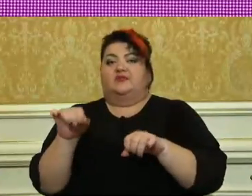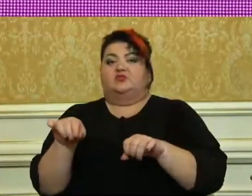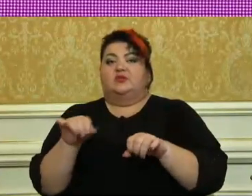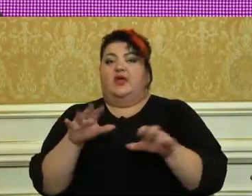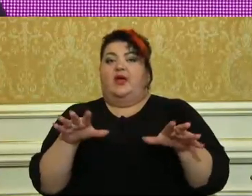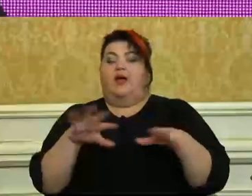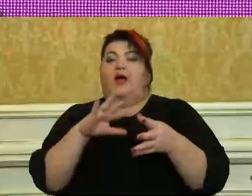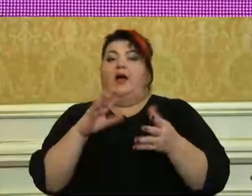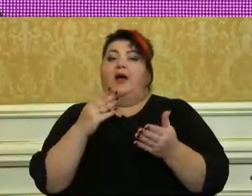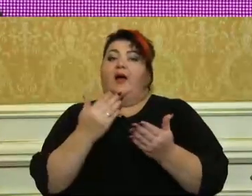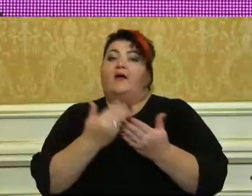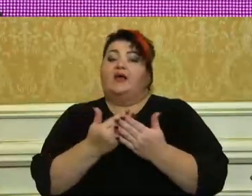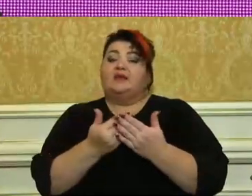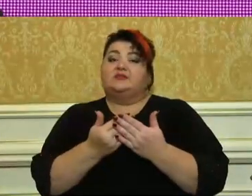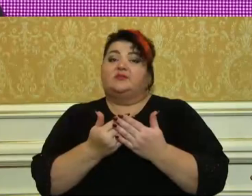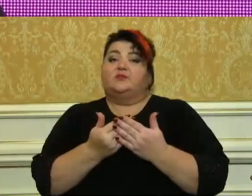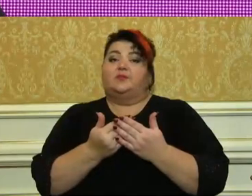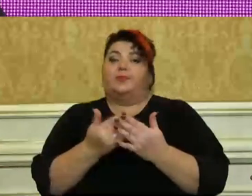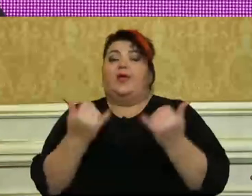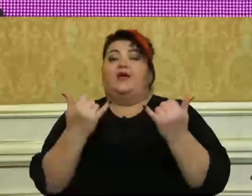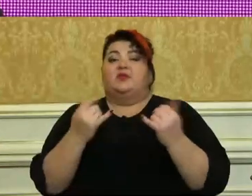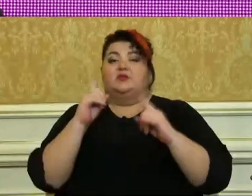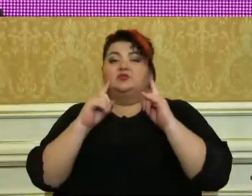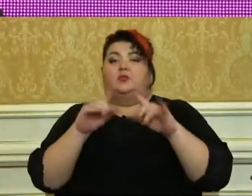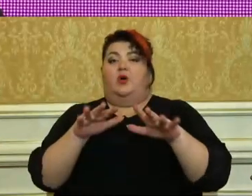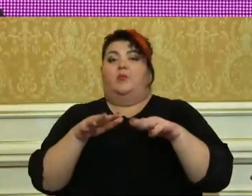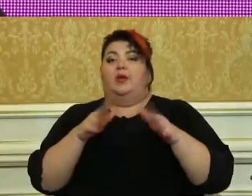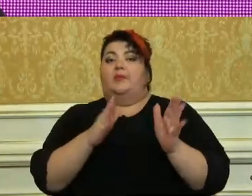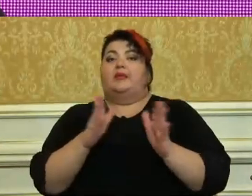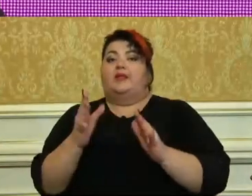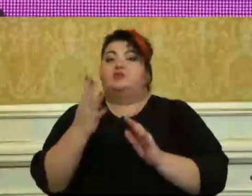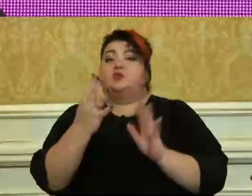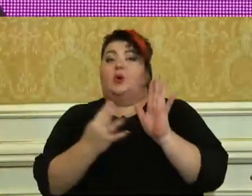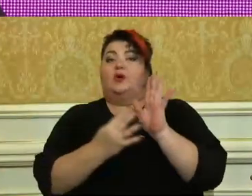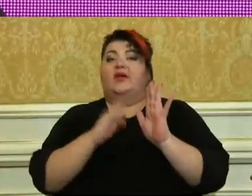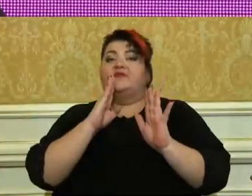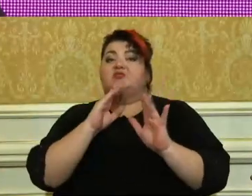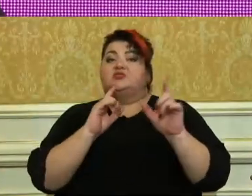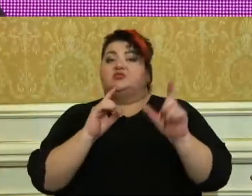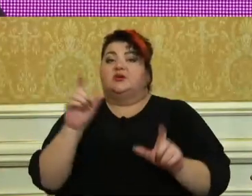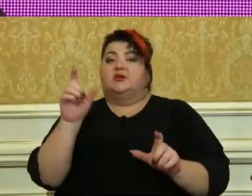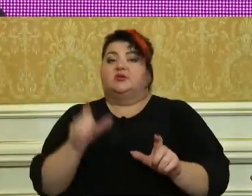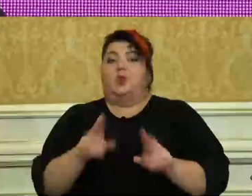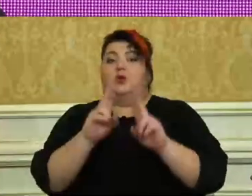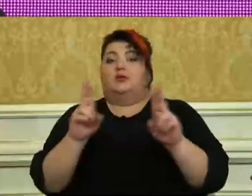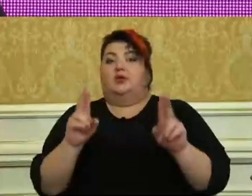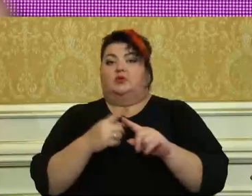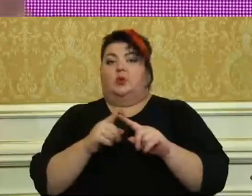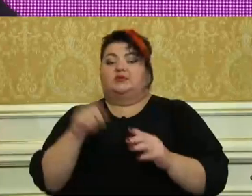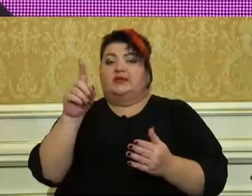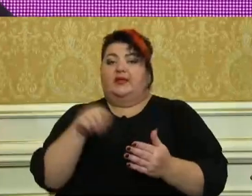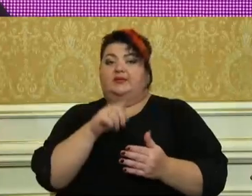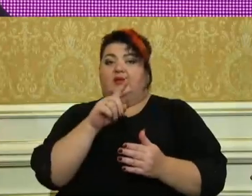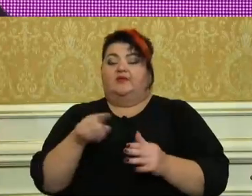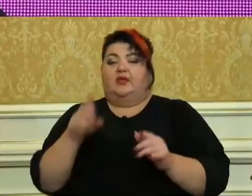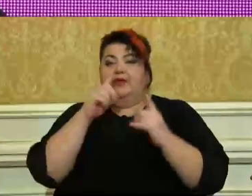Equal Rights, is one of the most active. Really, in our parliament, we have only 49 women, and nobody believes in